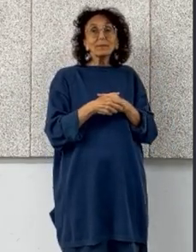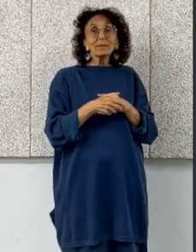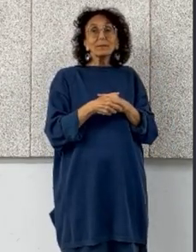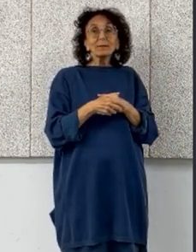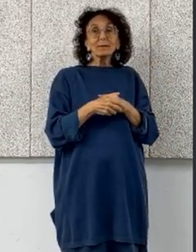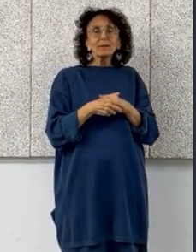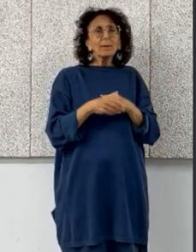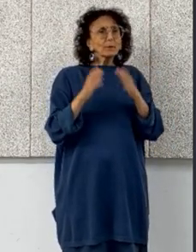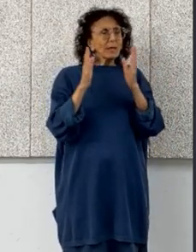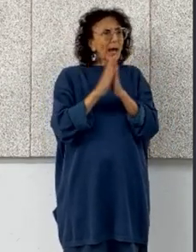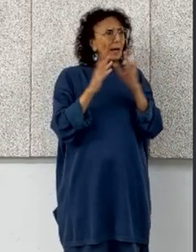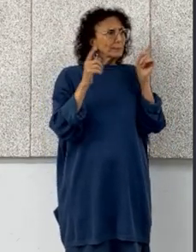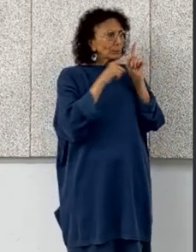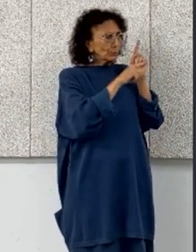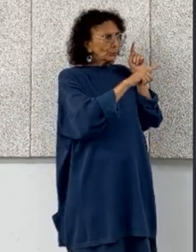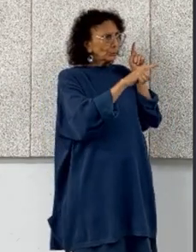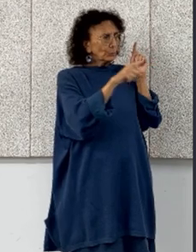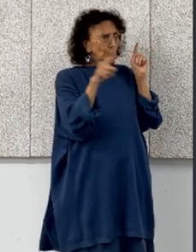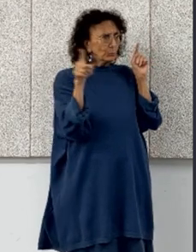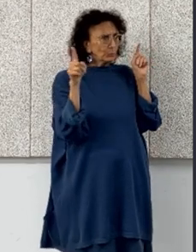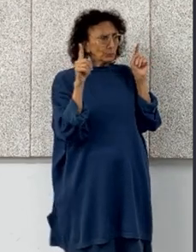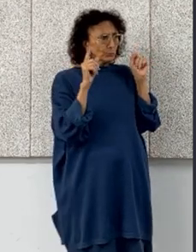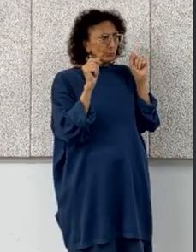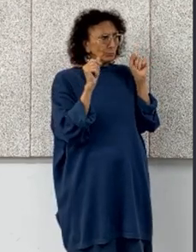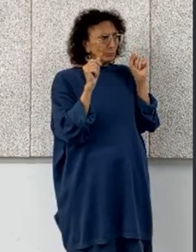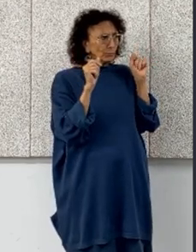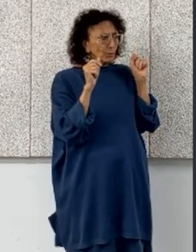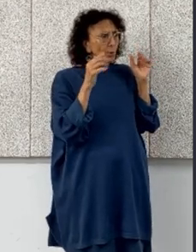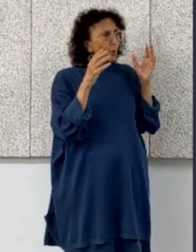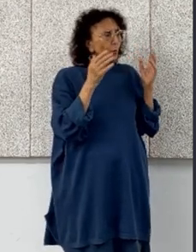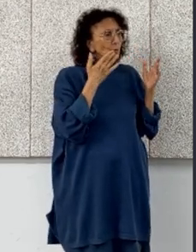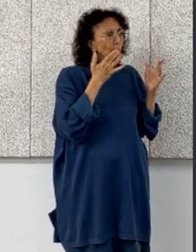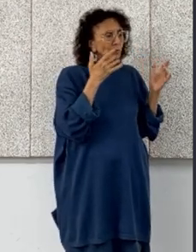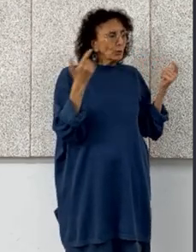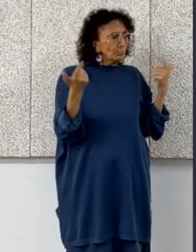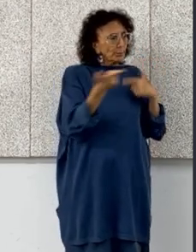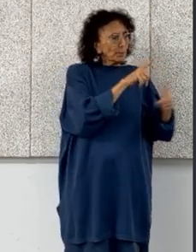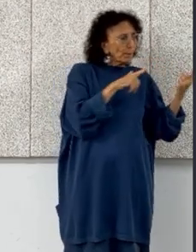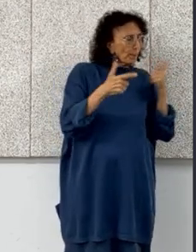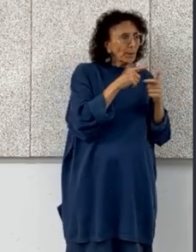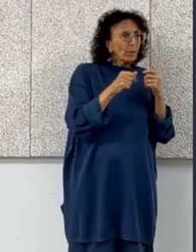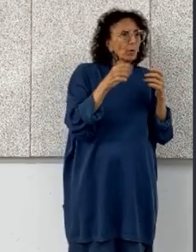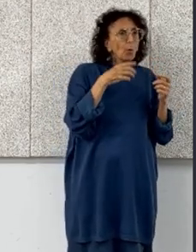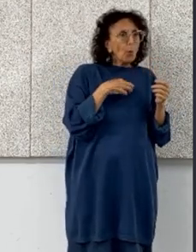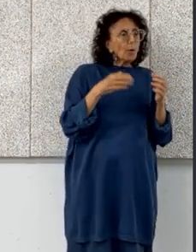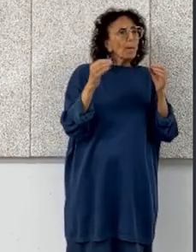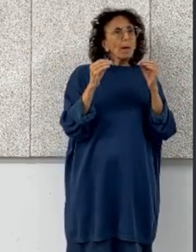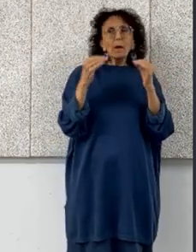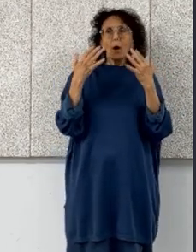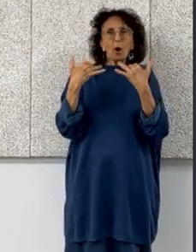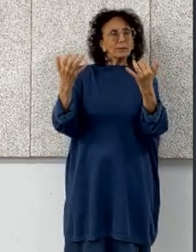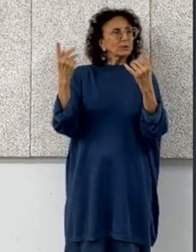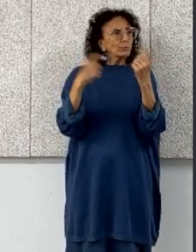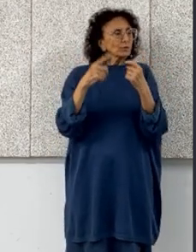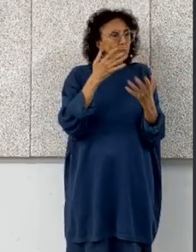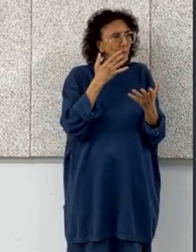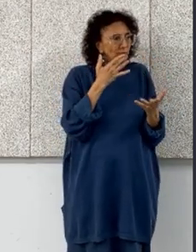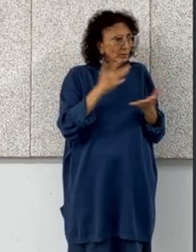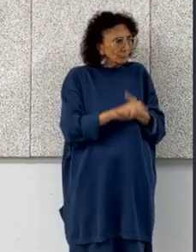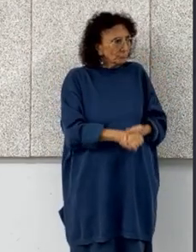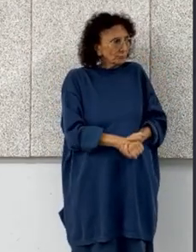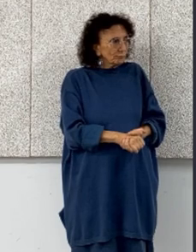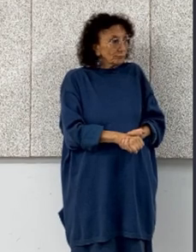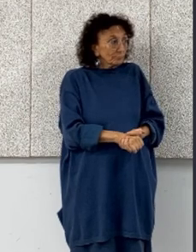I'm gonna ask you all a quick question. Would you rather do a round robin, or would you rather try to take a couple questions from the audience? What feels